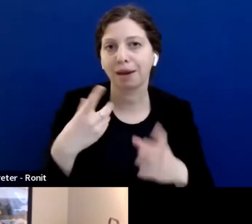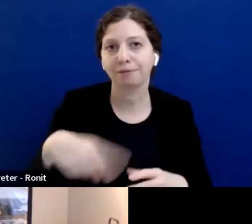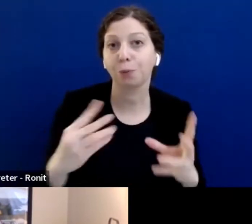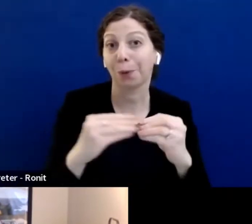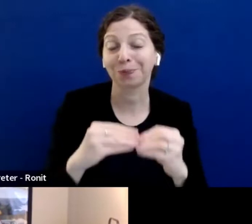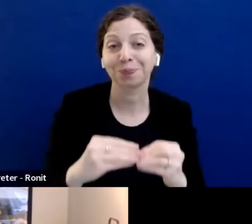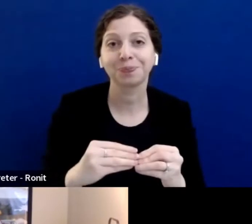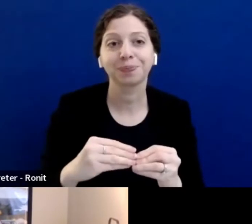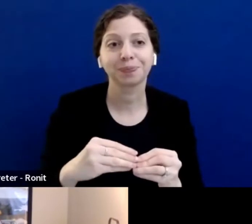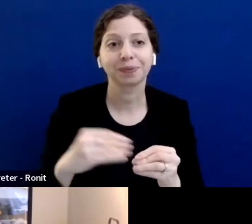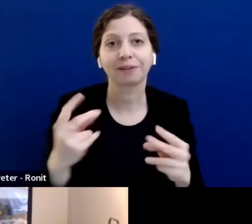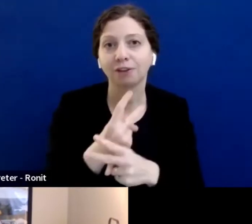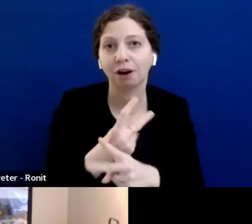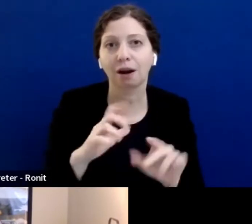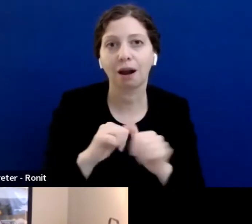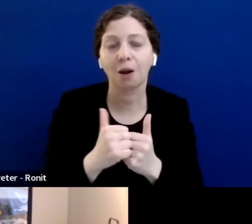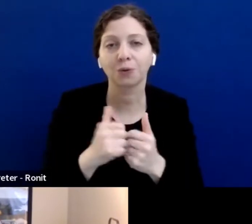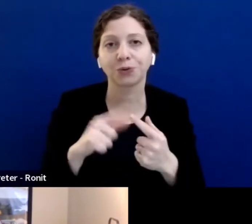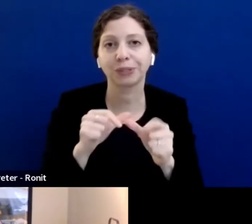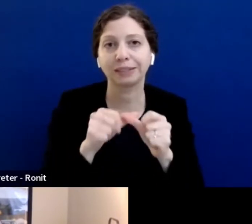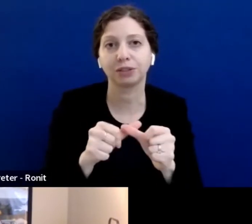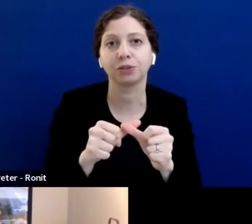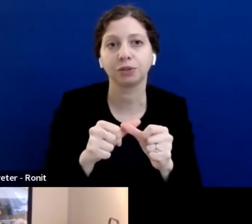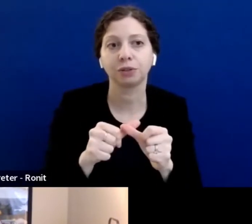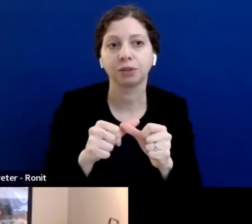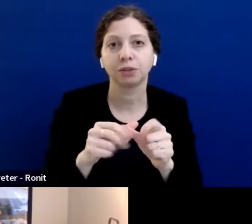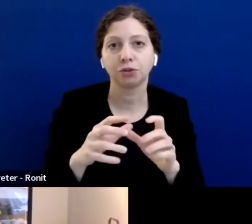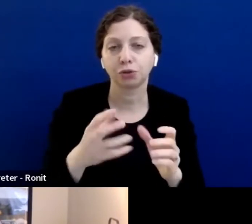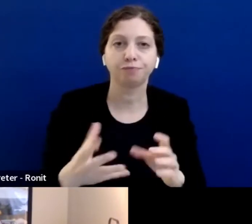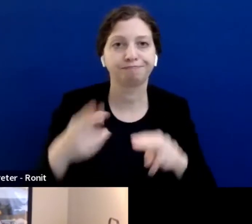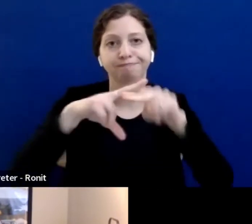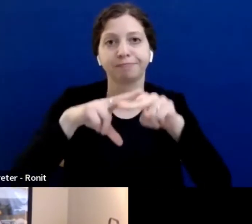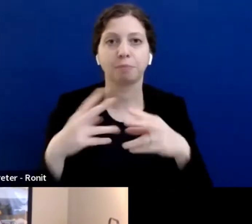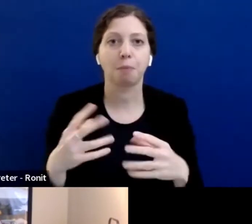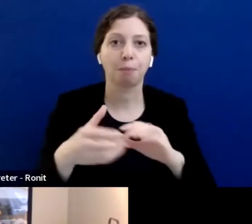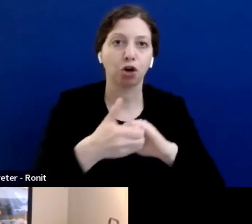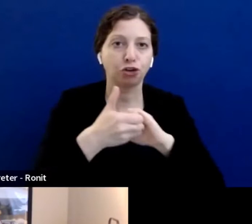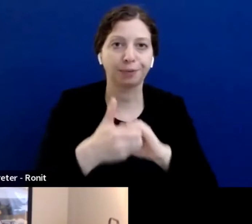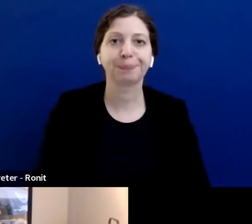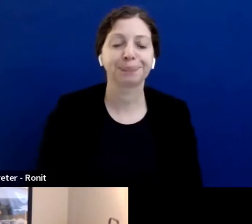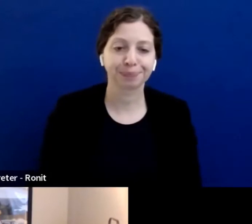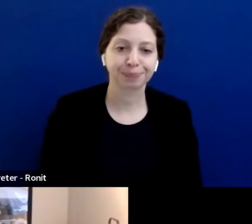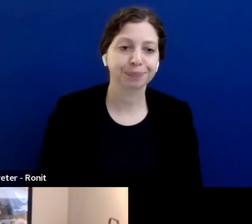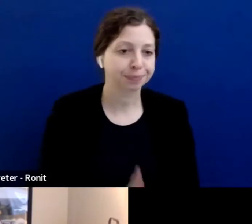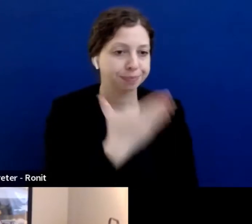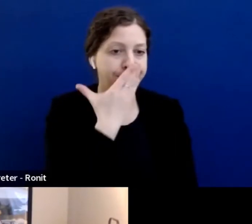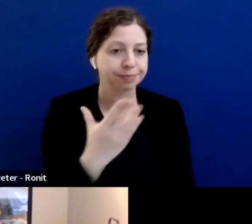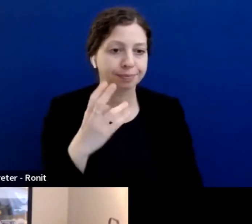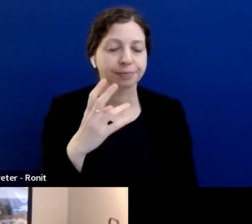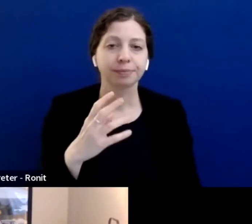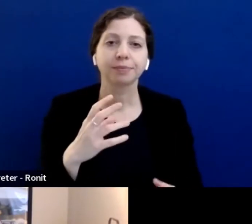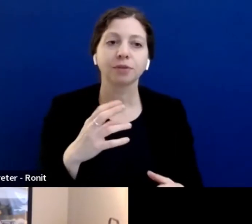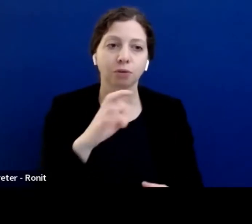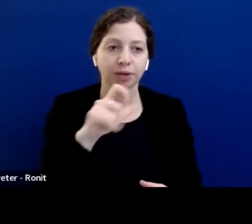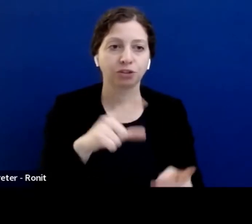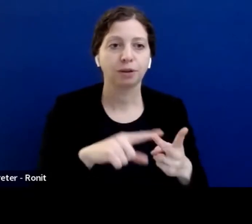more and figuring out how to continue and strengthen these partnerships. Thank you so much, Rachel and Monica,